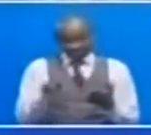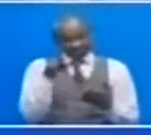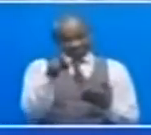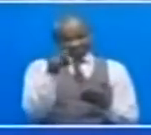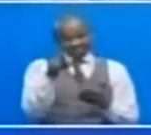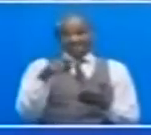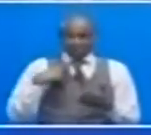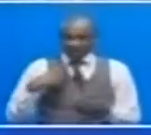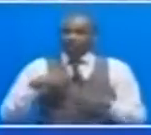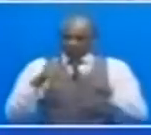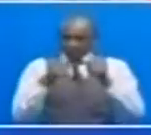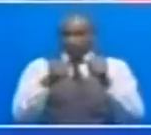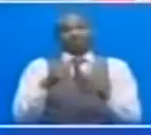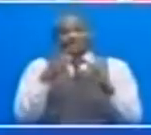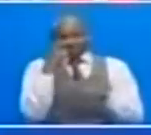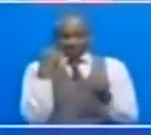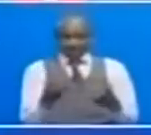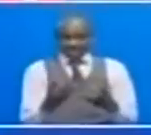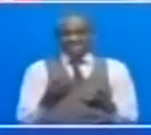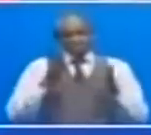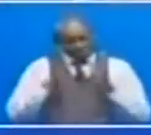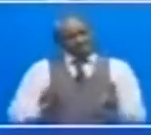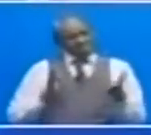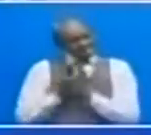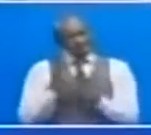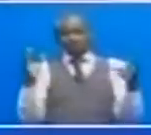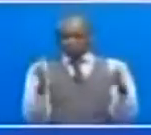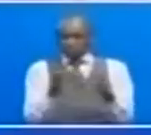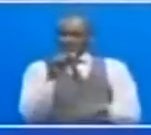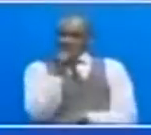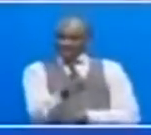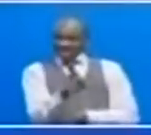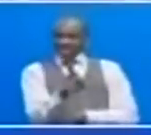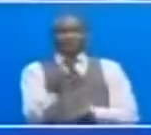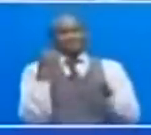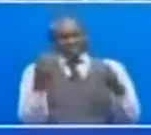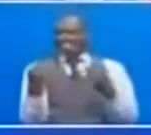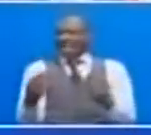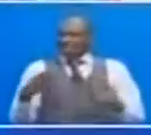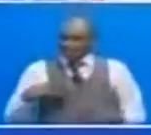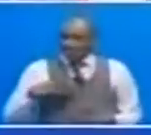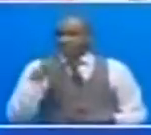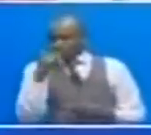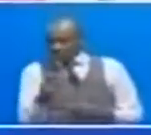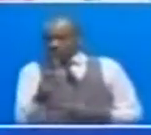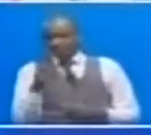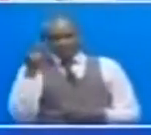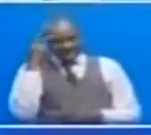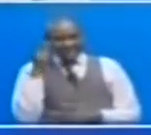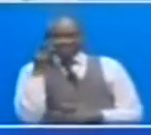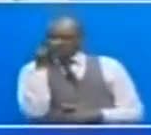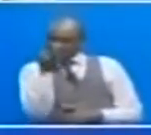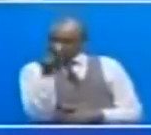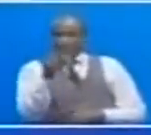in pursuit of the suspect. But what is worrying human rights groups is the fact that since then, many young people, some described by their parents as forthright